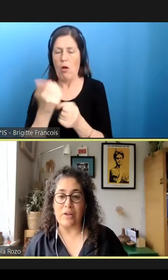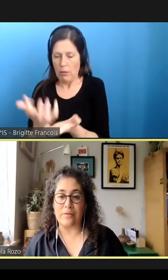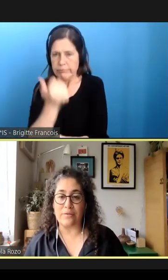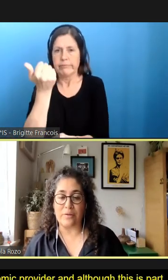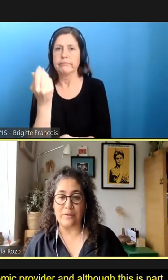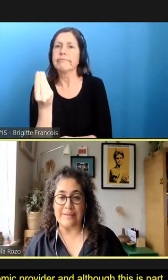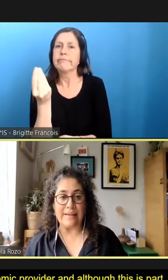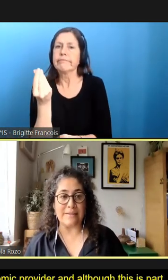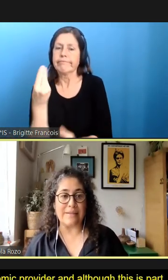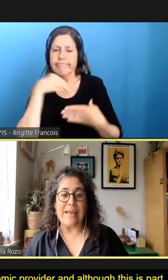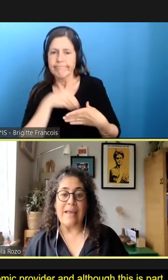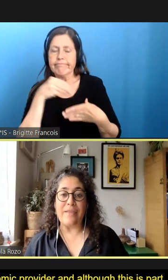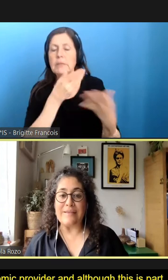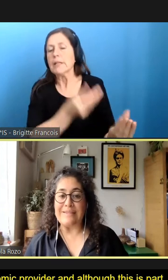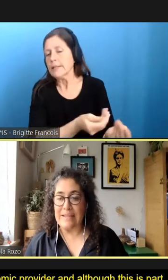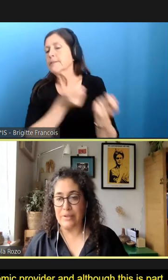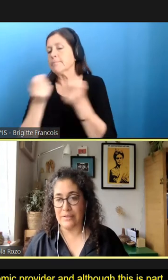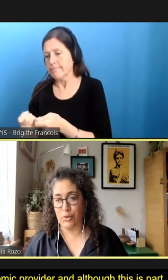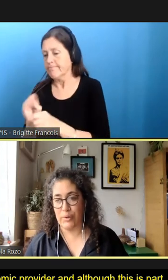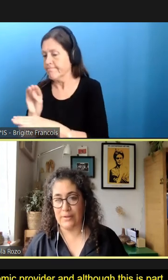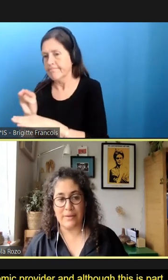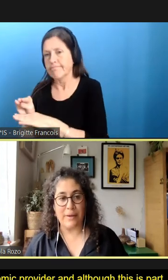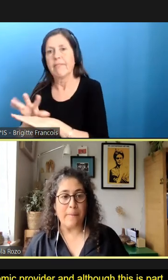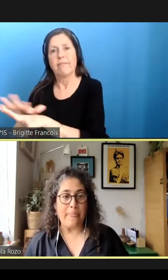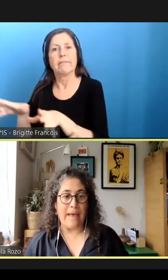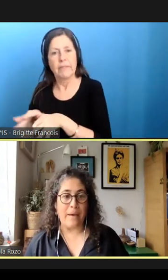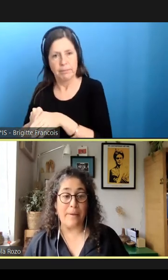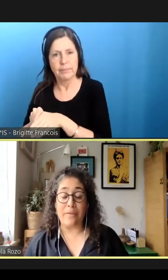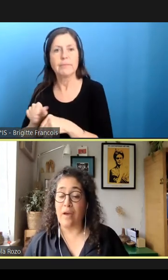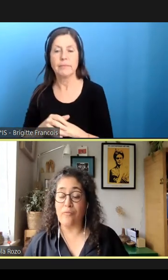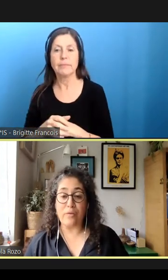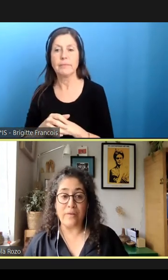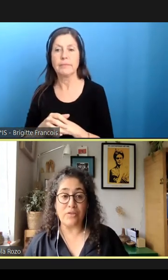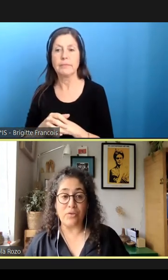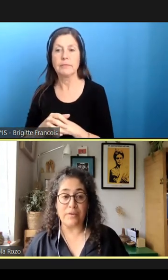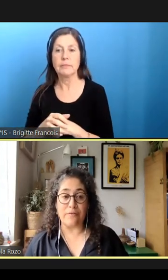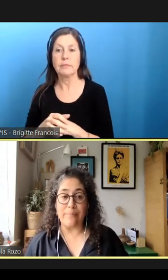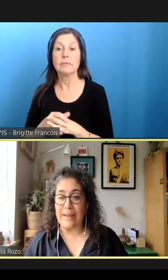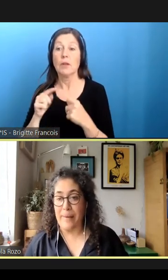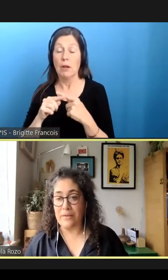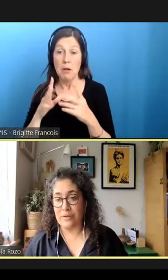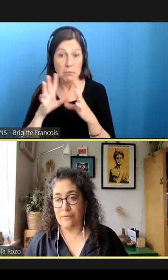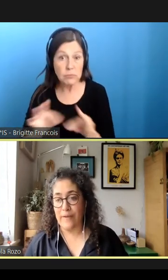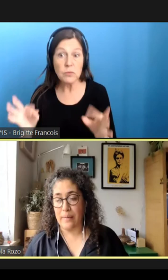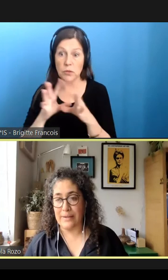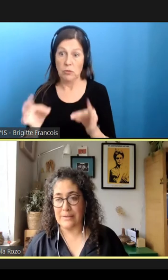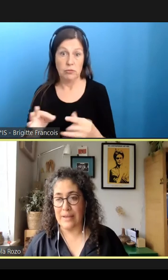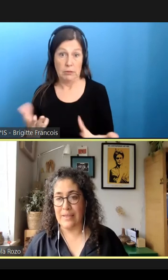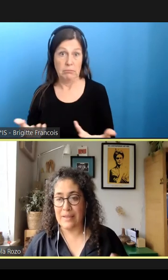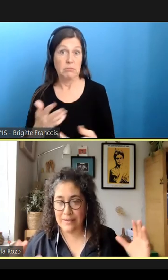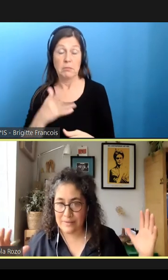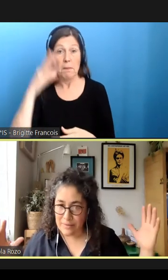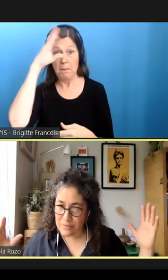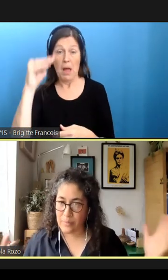a general sense, this is limited to it. There are recurrent stories of men abandoning families,